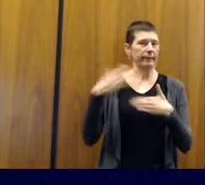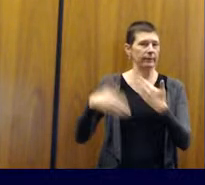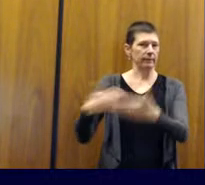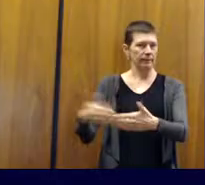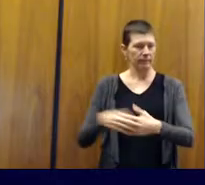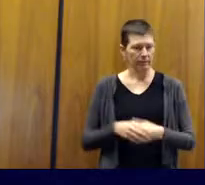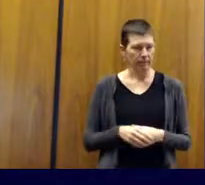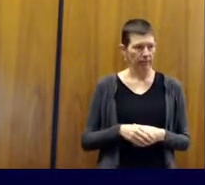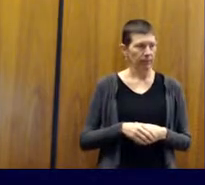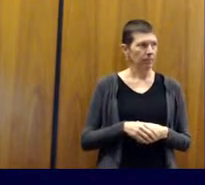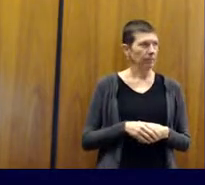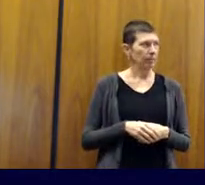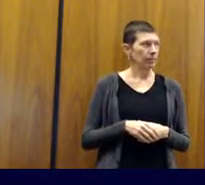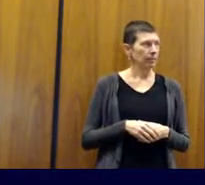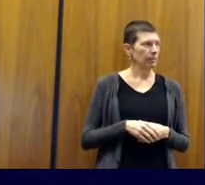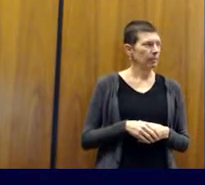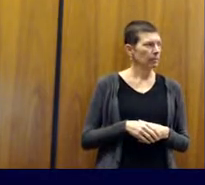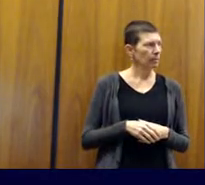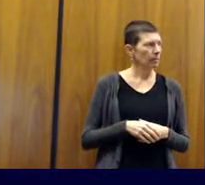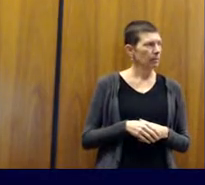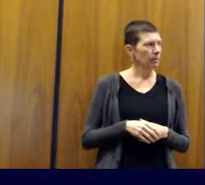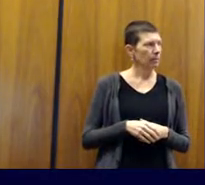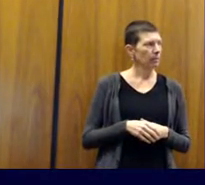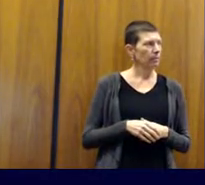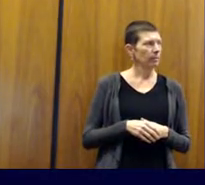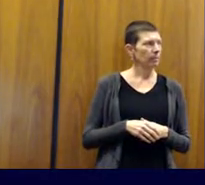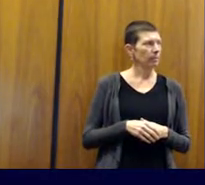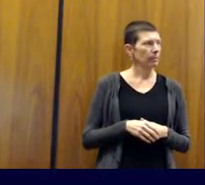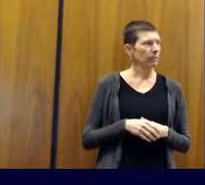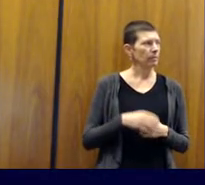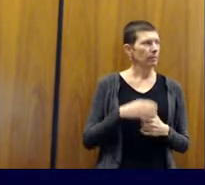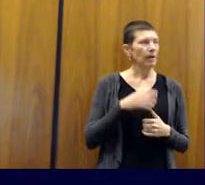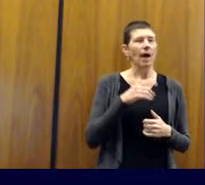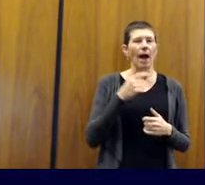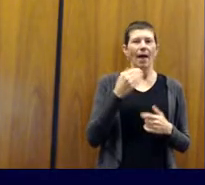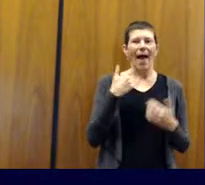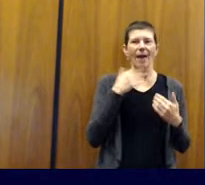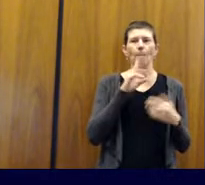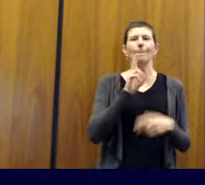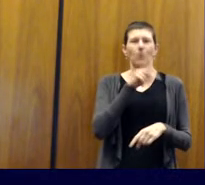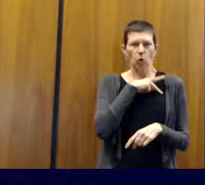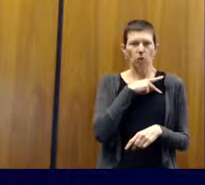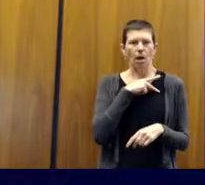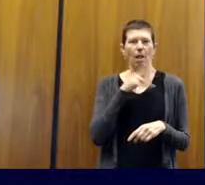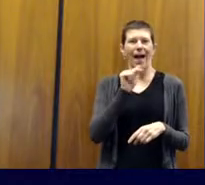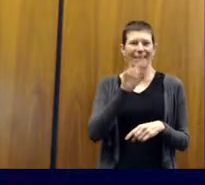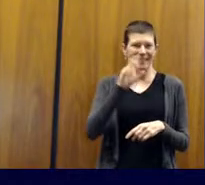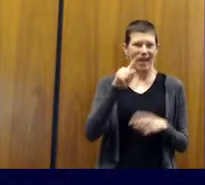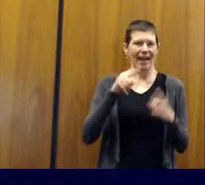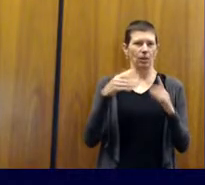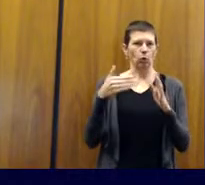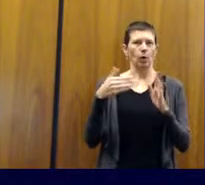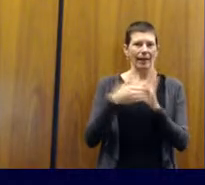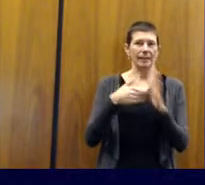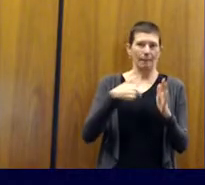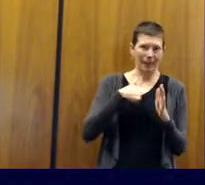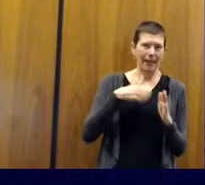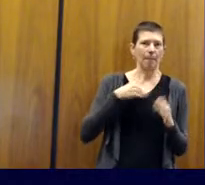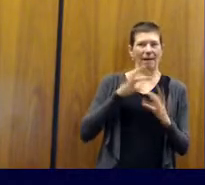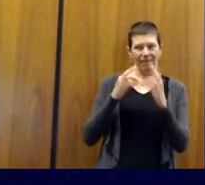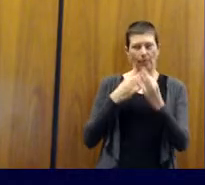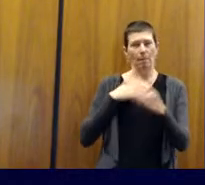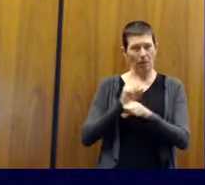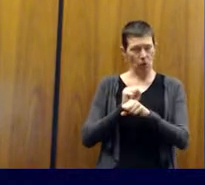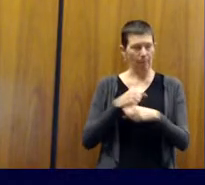And I wouldn't say it's just flack. I took personal attacks on myself and my family and my job. I'm